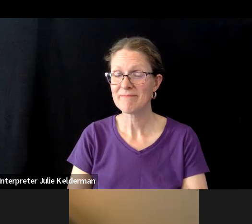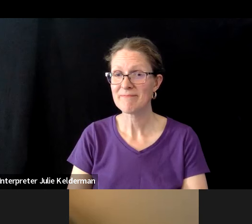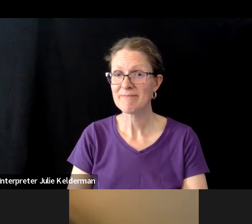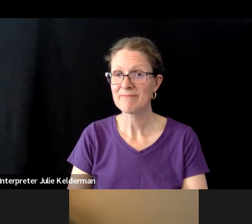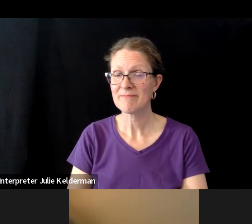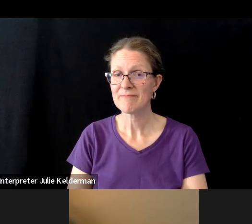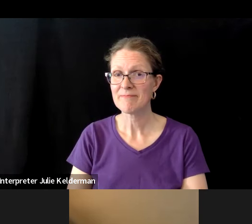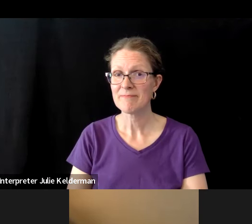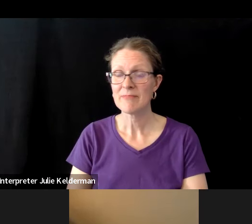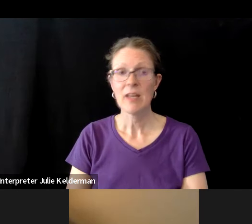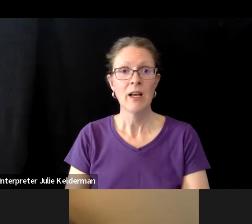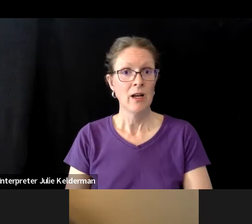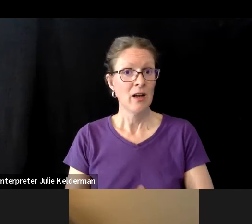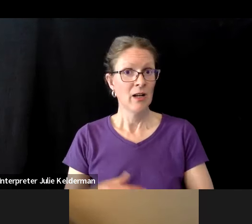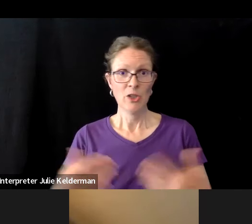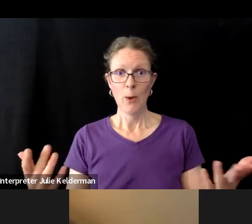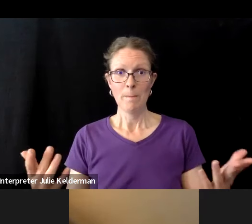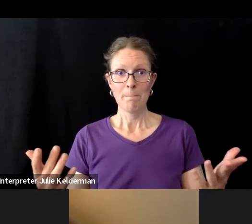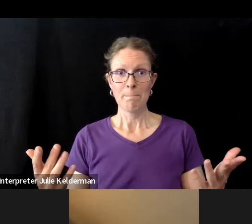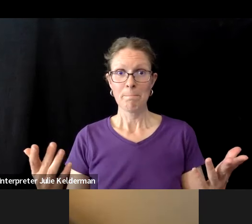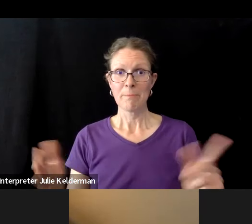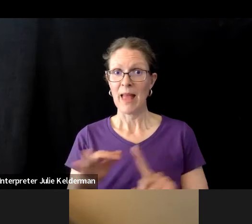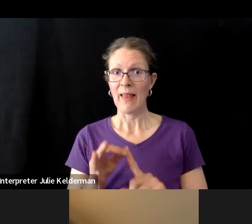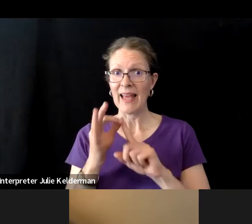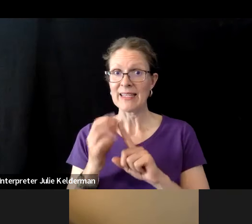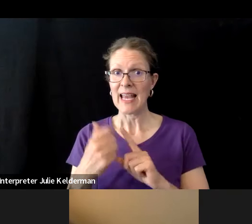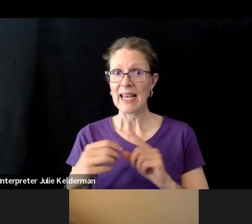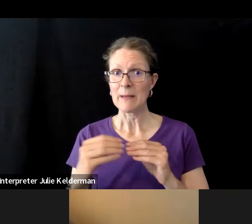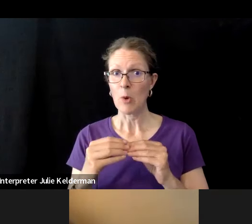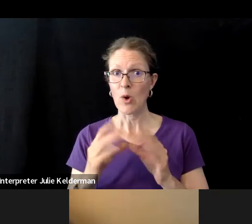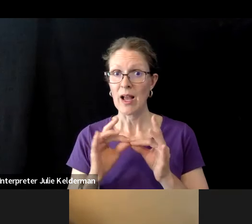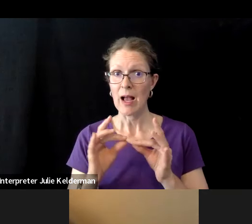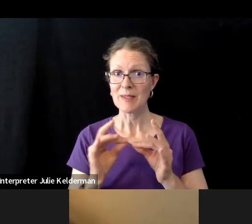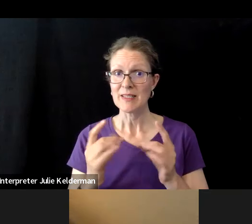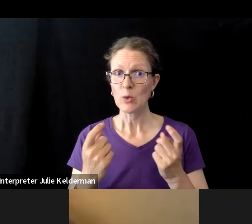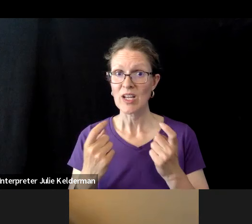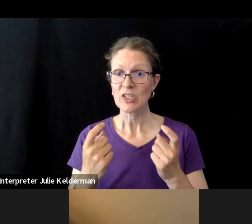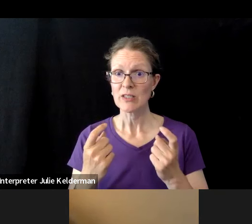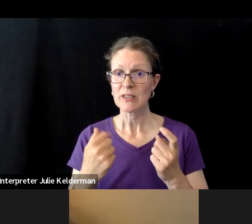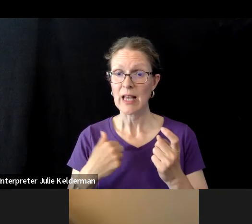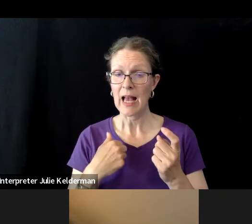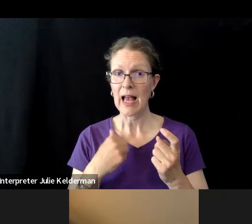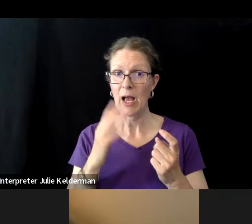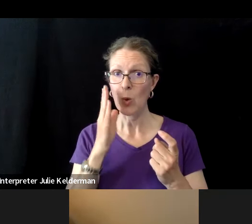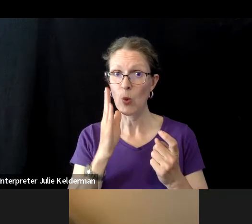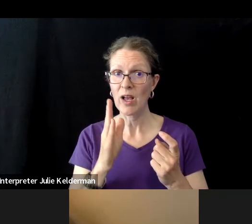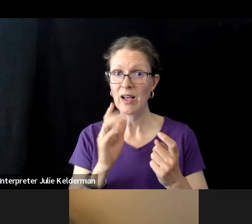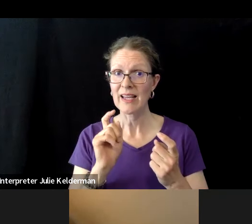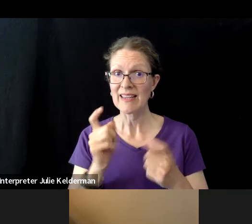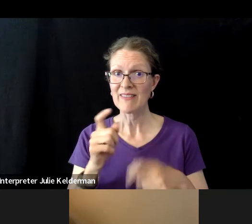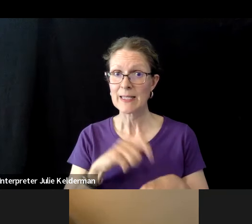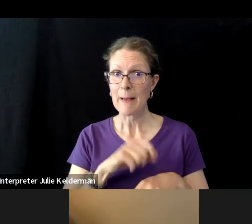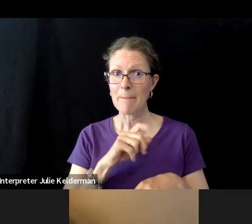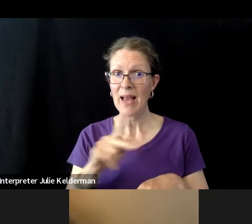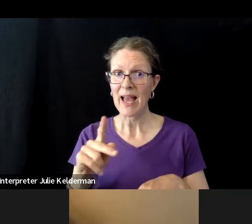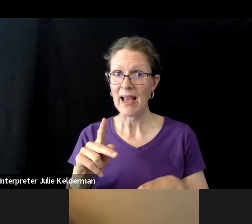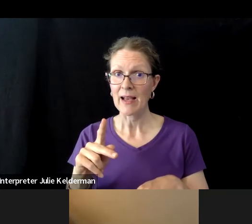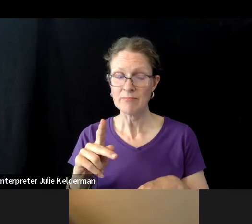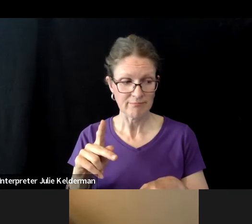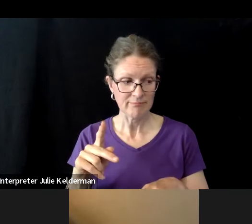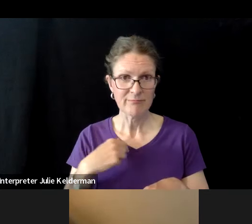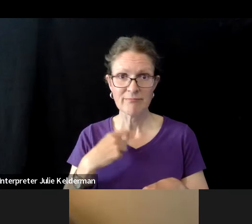So, you know, with that, unless there's any other questions or comments, I'm going to give the time back. And I think I just realized for